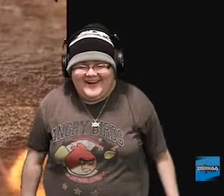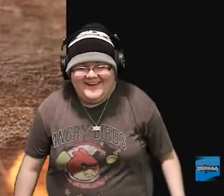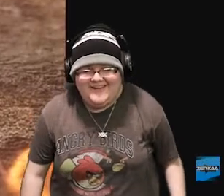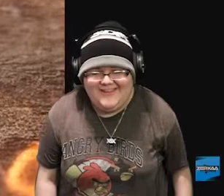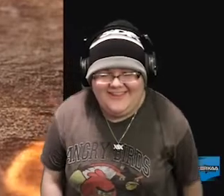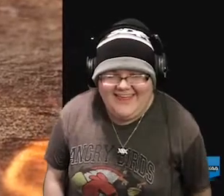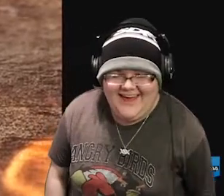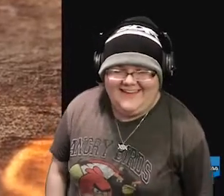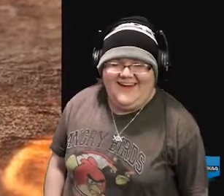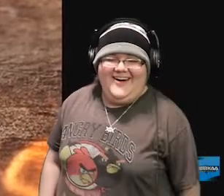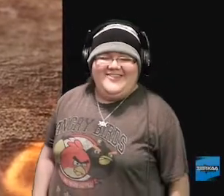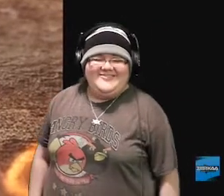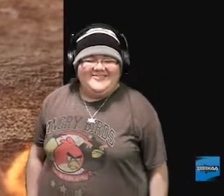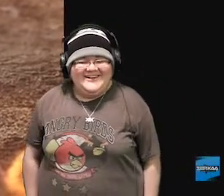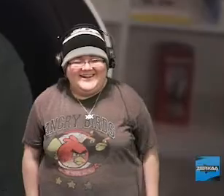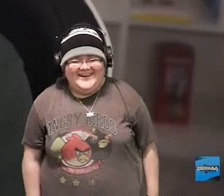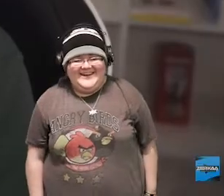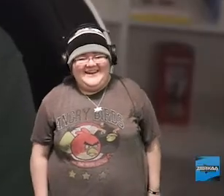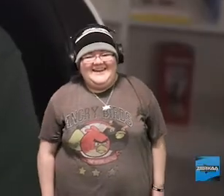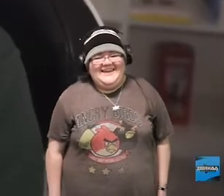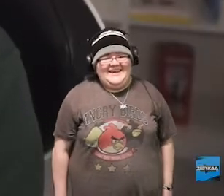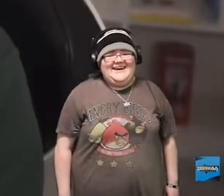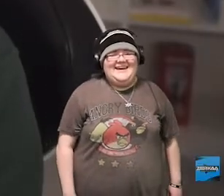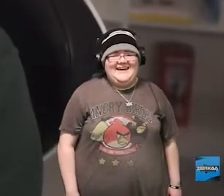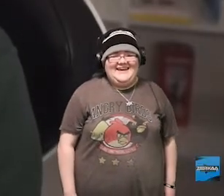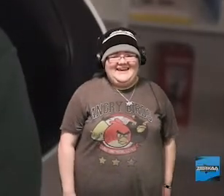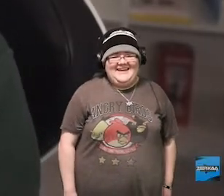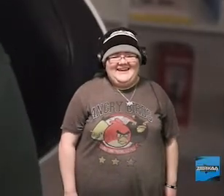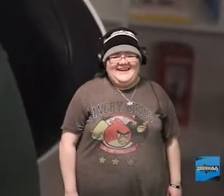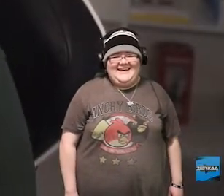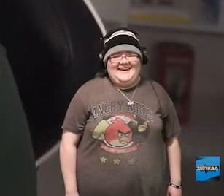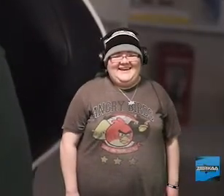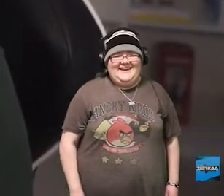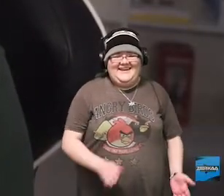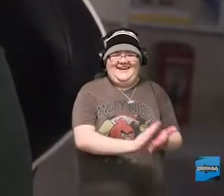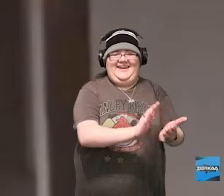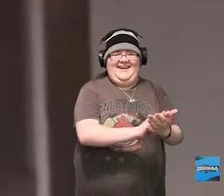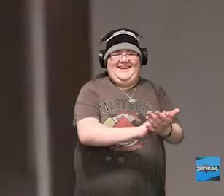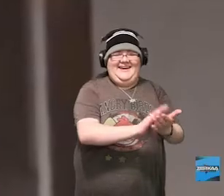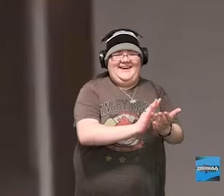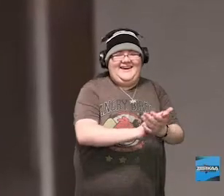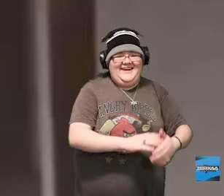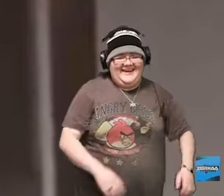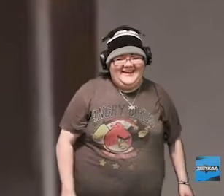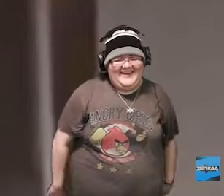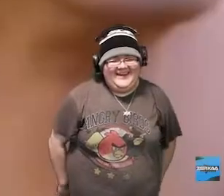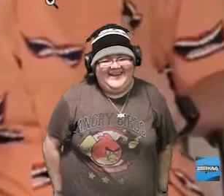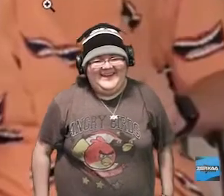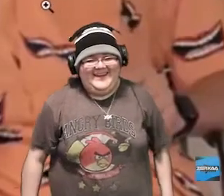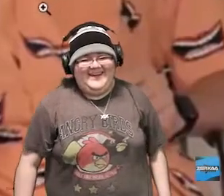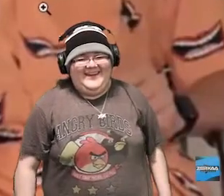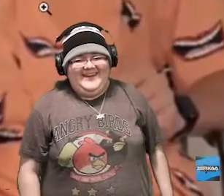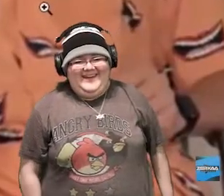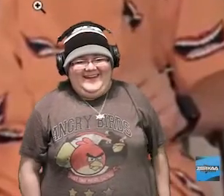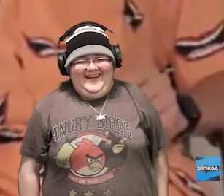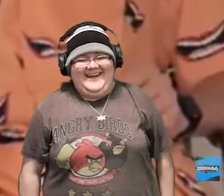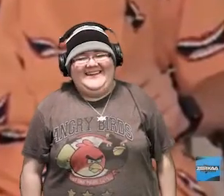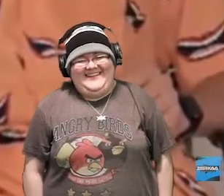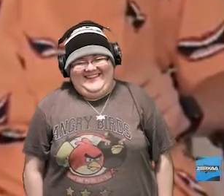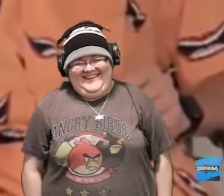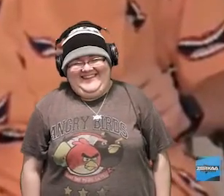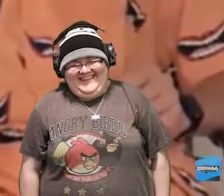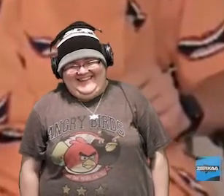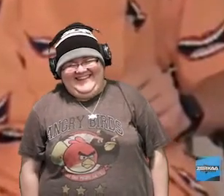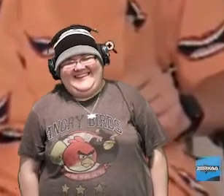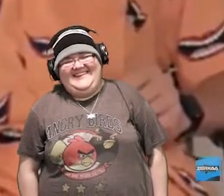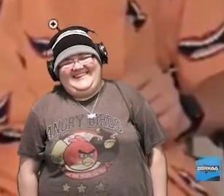back God, there. She's already taken over yo. Her. She's done. That is sick. Honestly, Chrissy Graphics, once again, shout out to you, because that is sick. Pete Davidson must watch Josh. This is from Professional